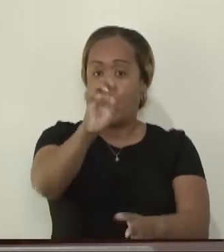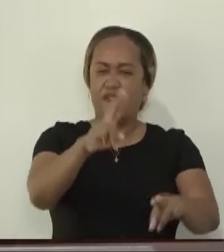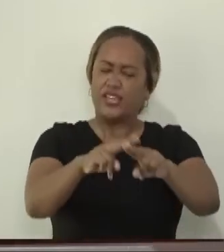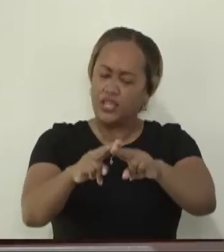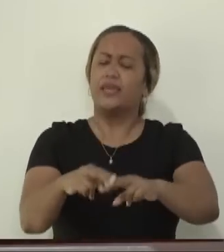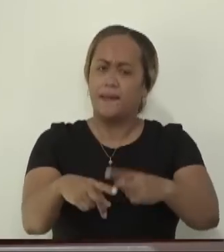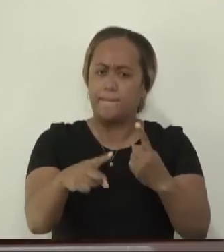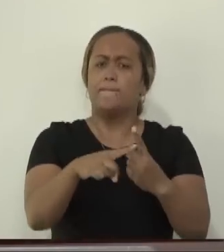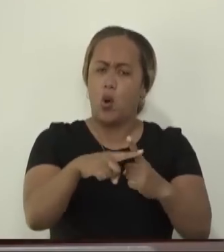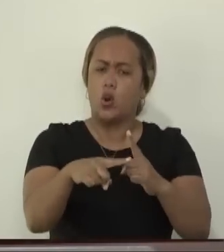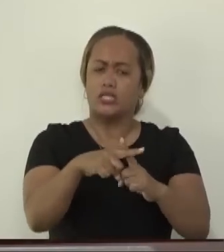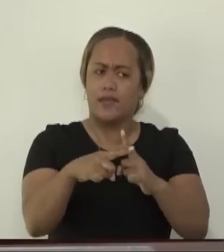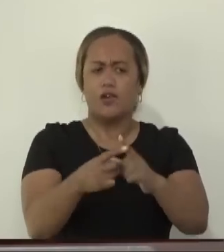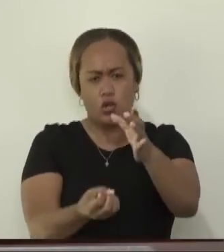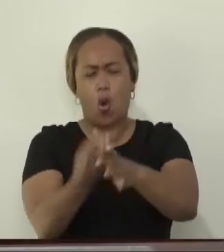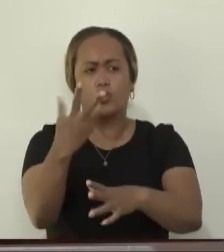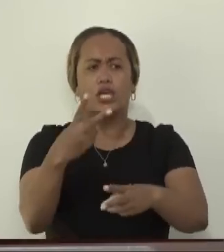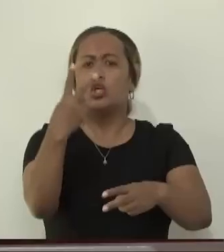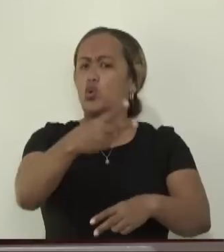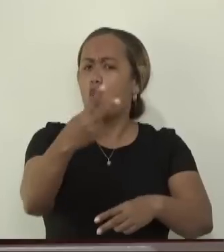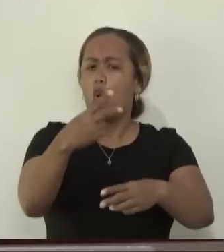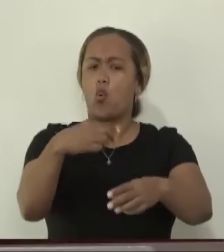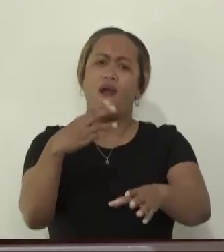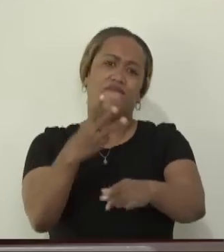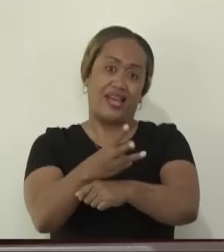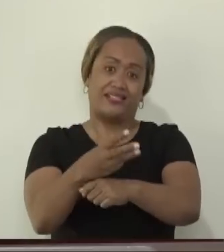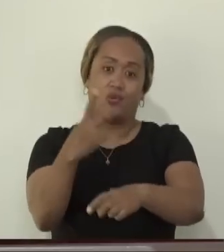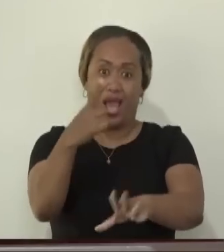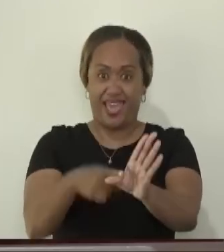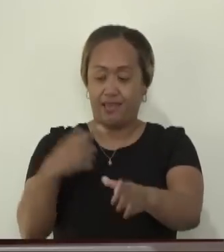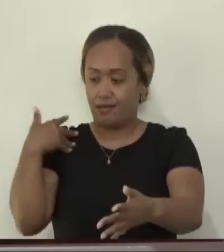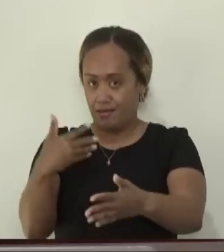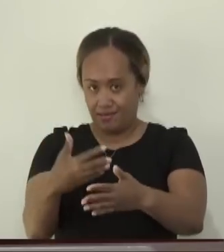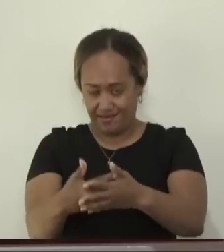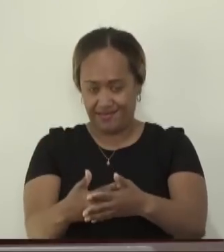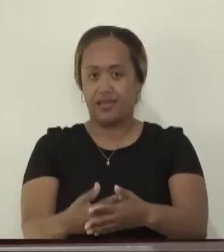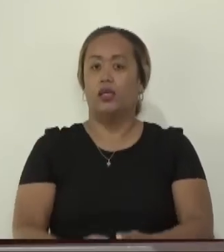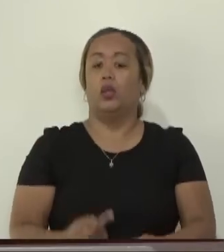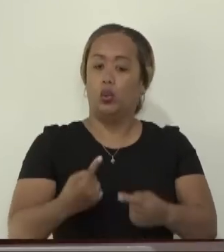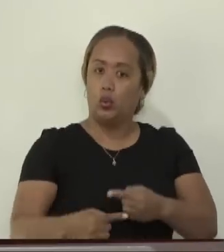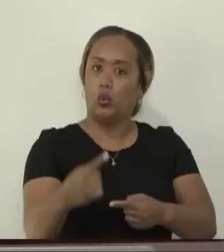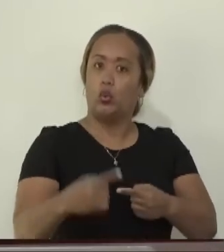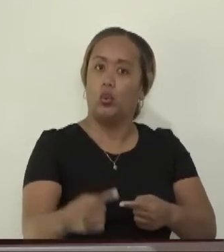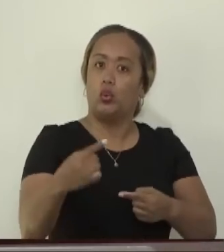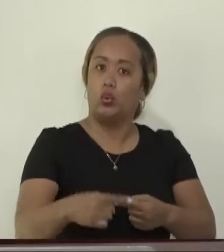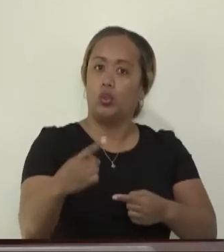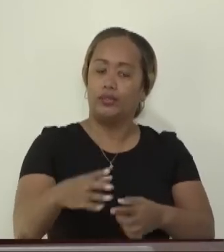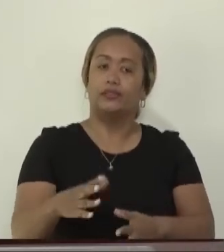positive growth in the last 12 months. That is after consecutive contractions